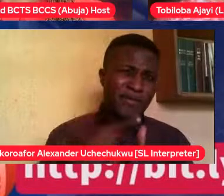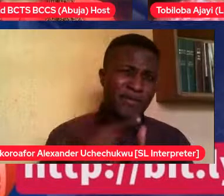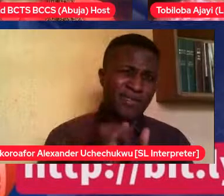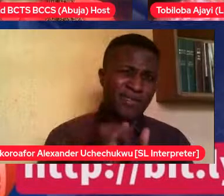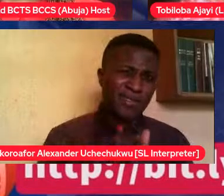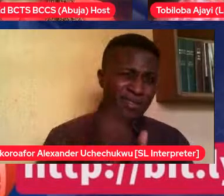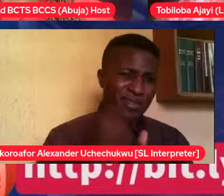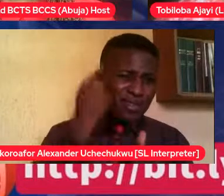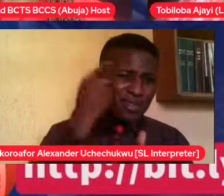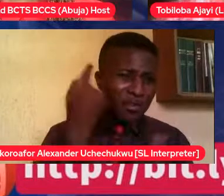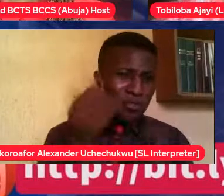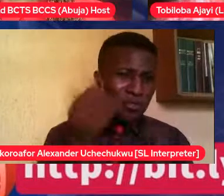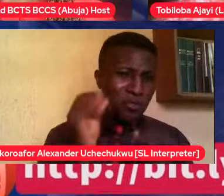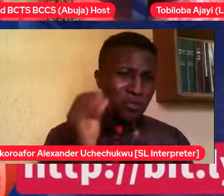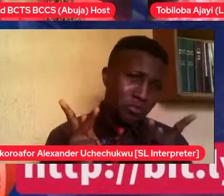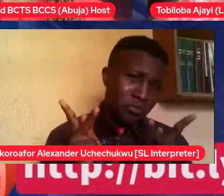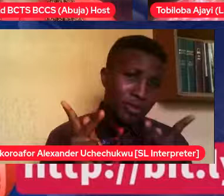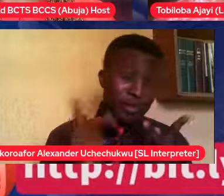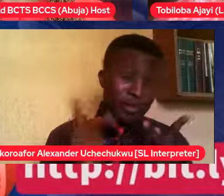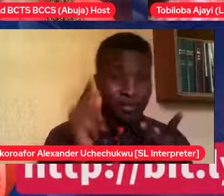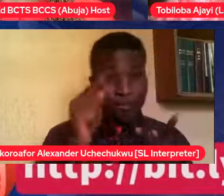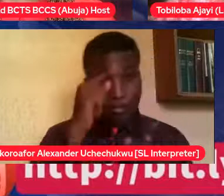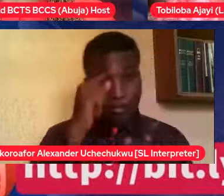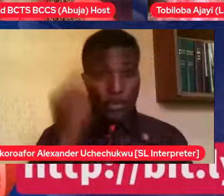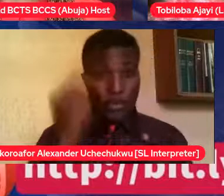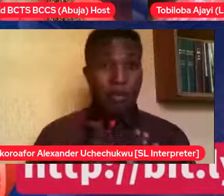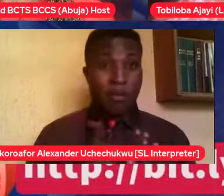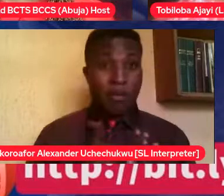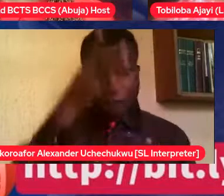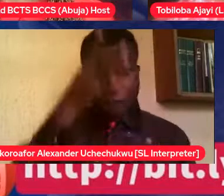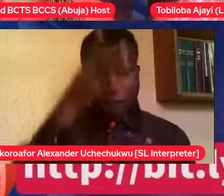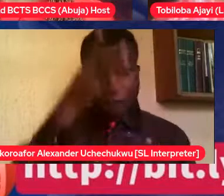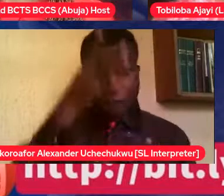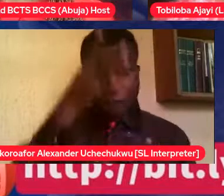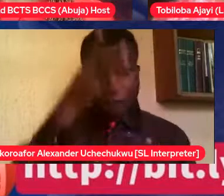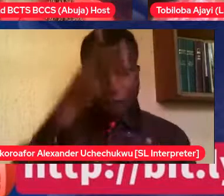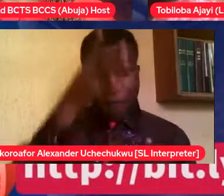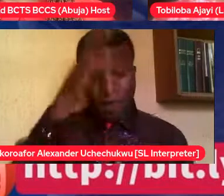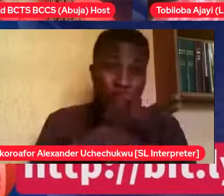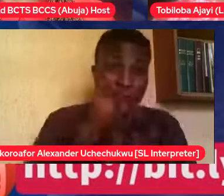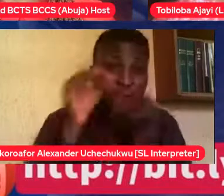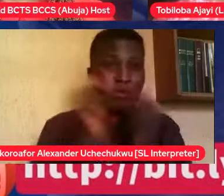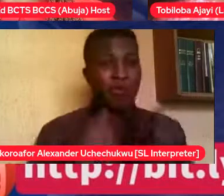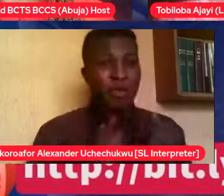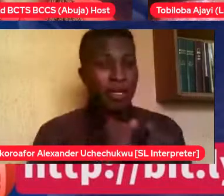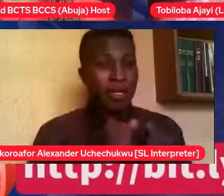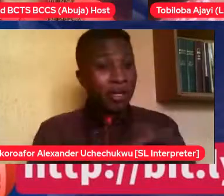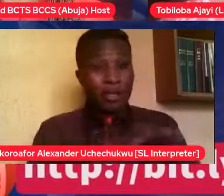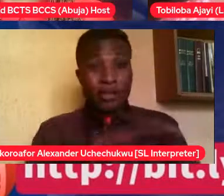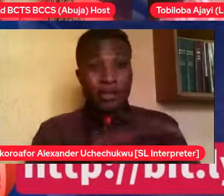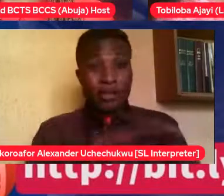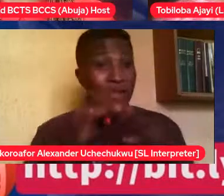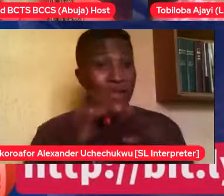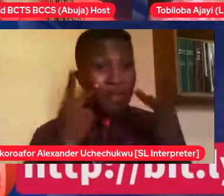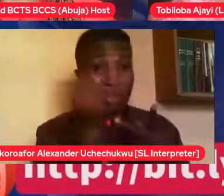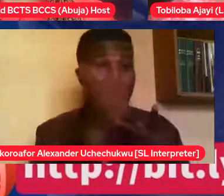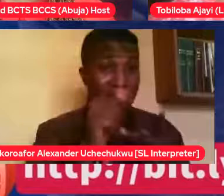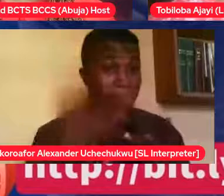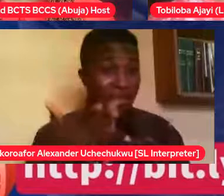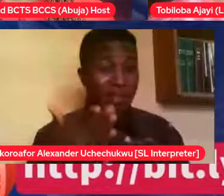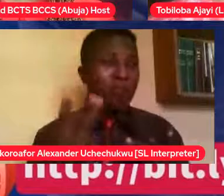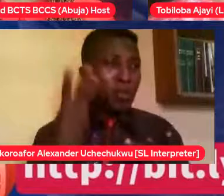I didn't think anything was wrong with liking a boy. Because my dad didn't say anything was wrong with it, said it was okay to like him, but it was okay for my boy to like me back.